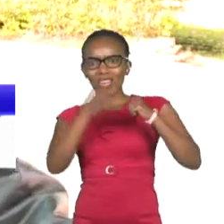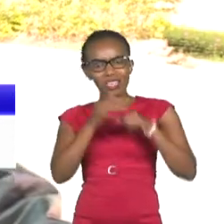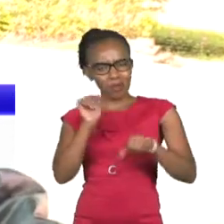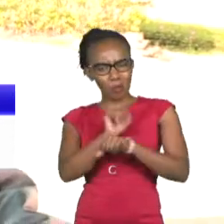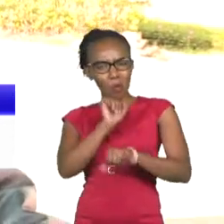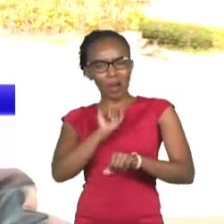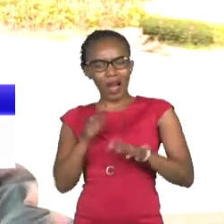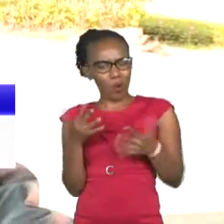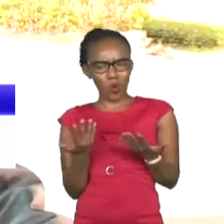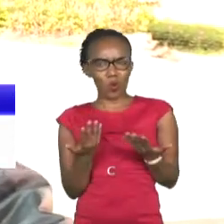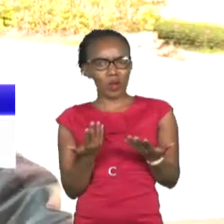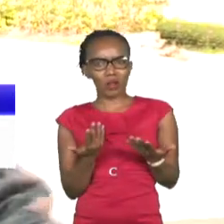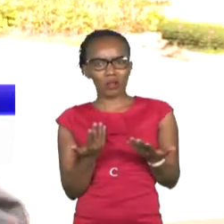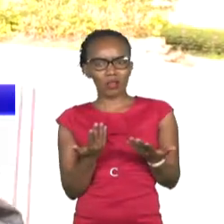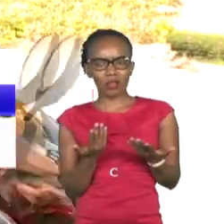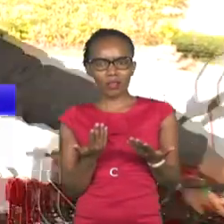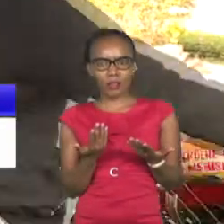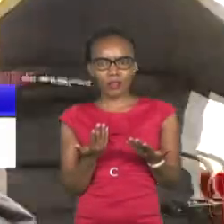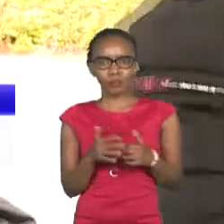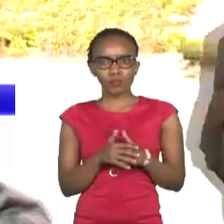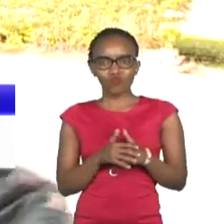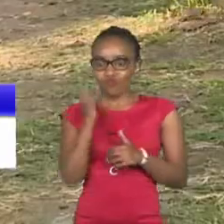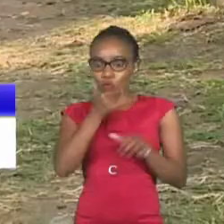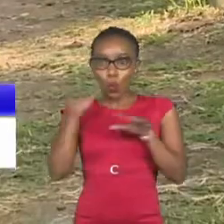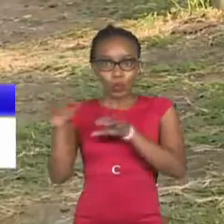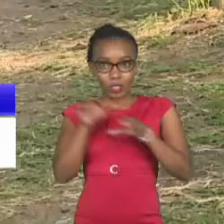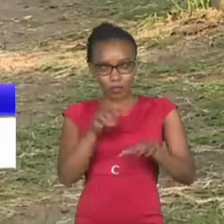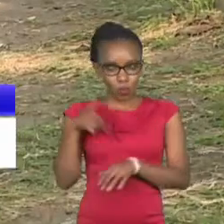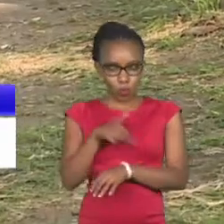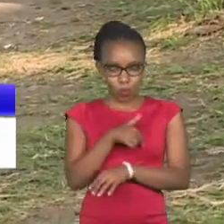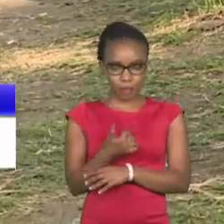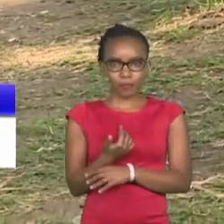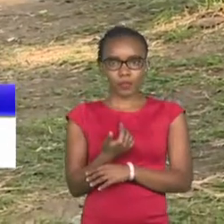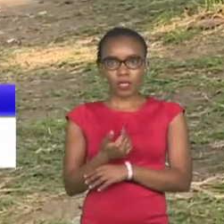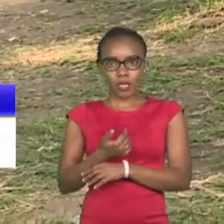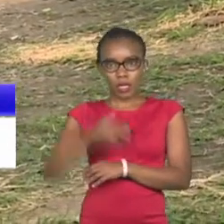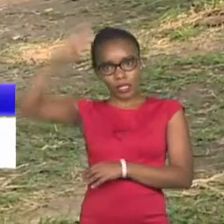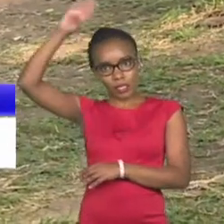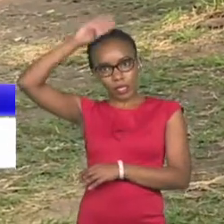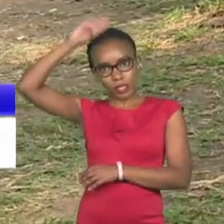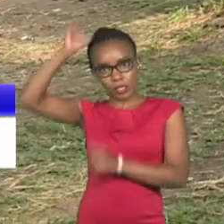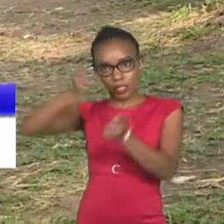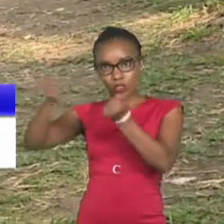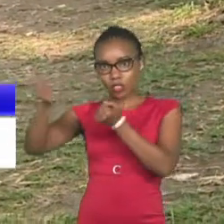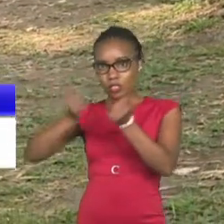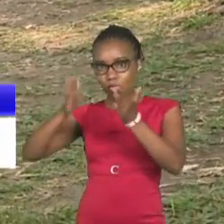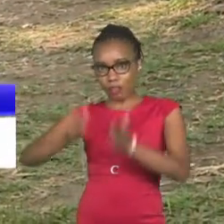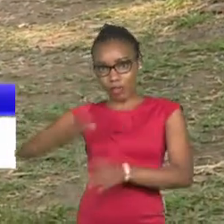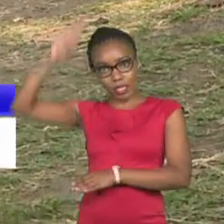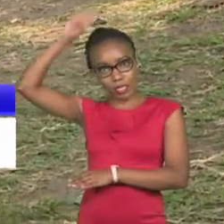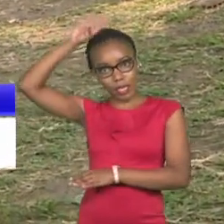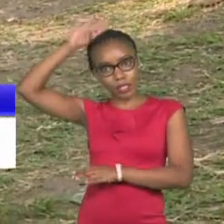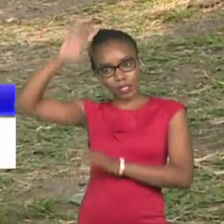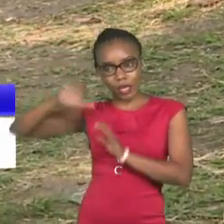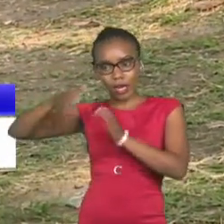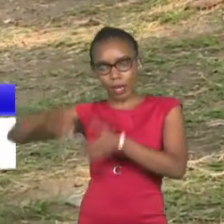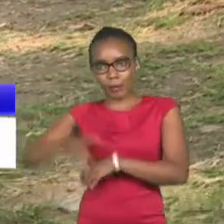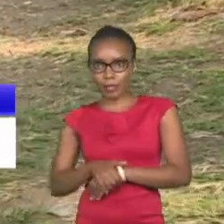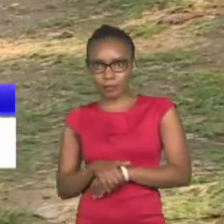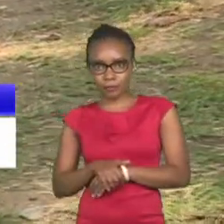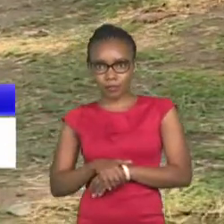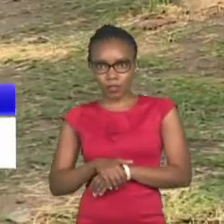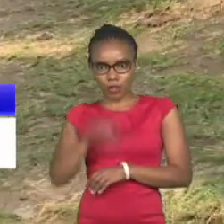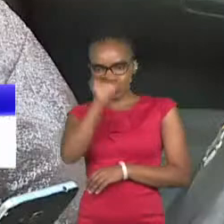lita moja. Sasa wale wanaumia ni sisi. Taxi drivers operating under taxi companies are proposing for a fee